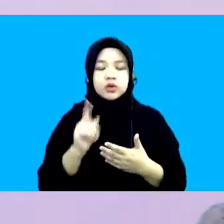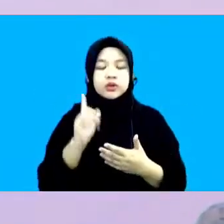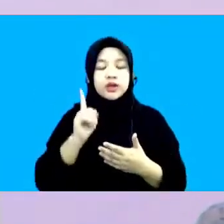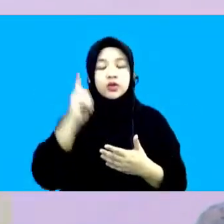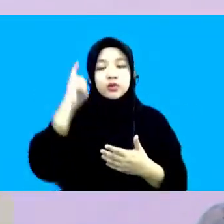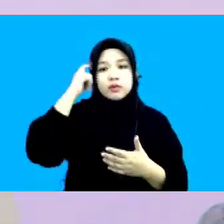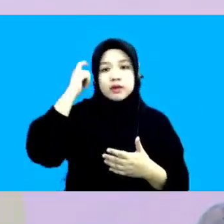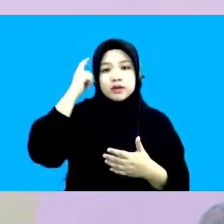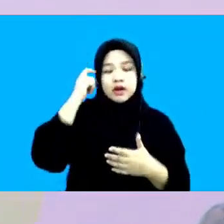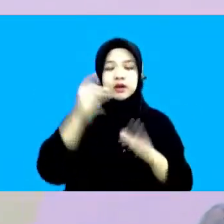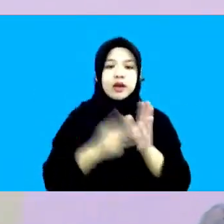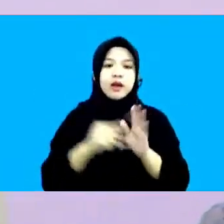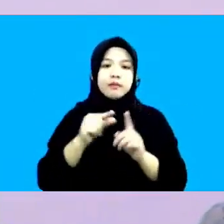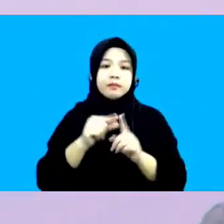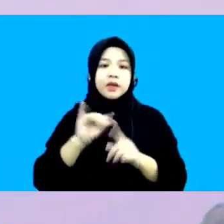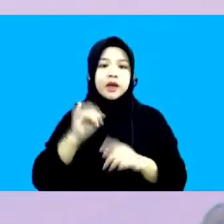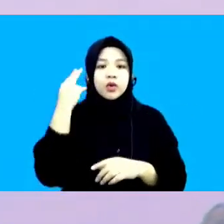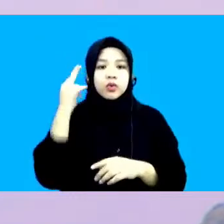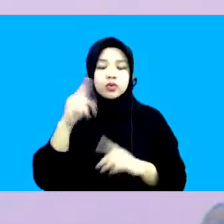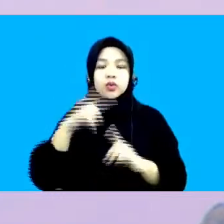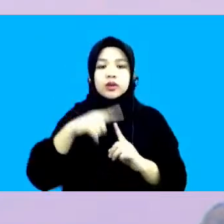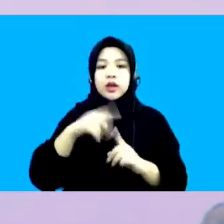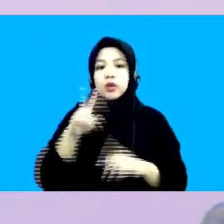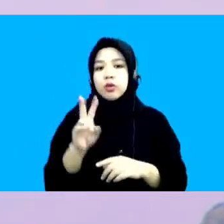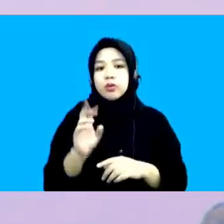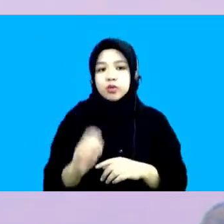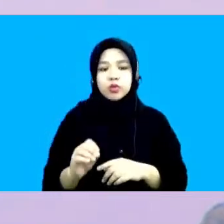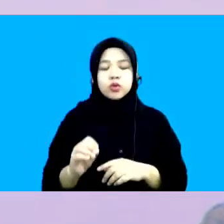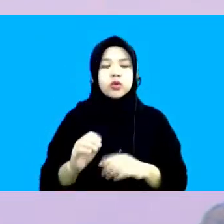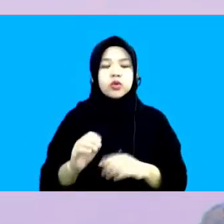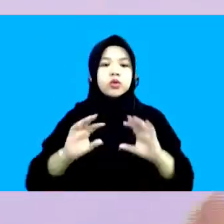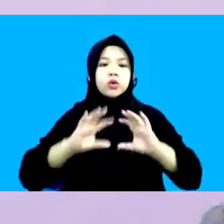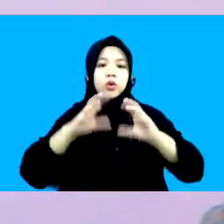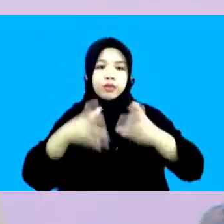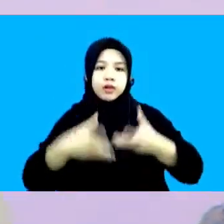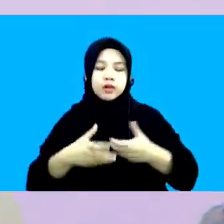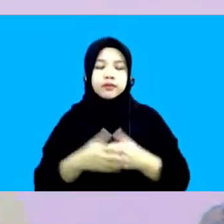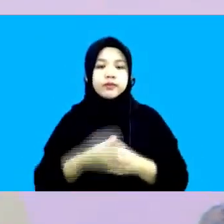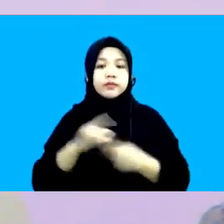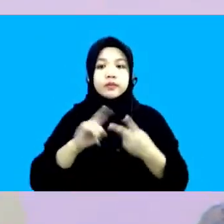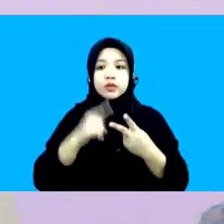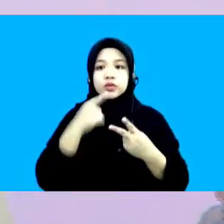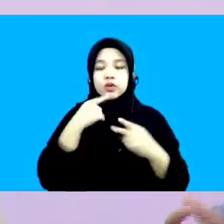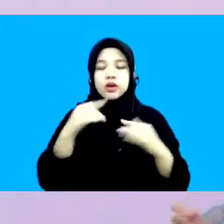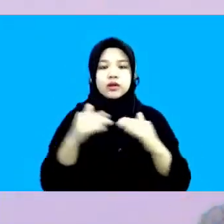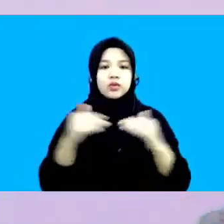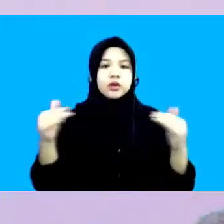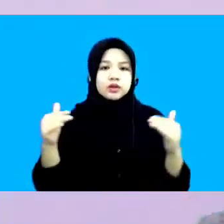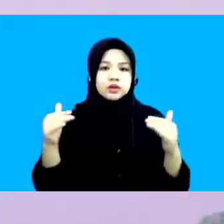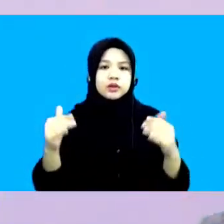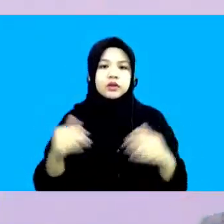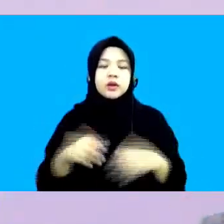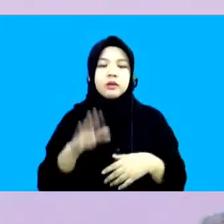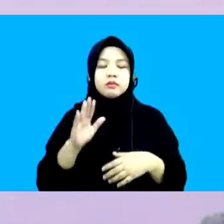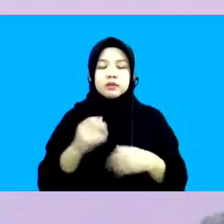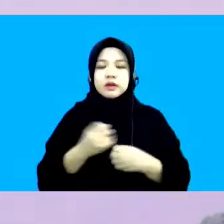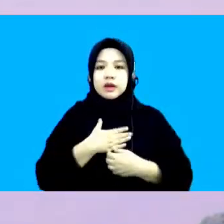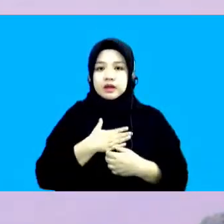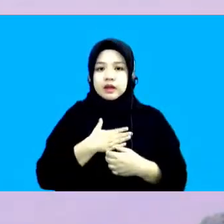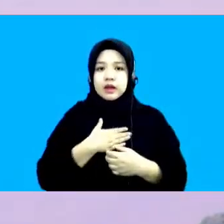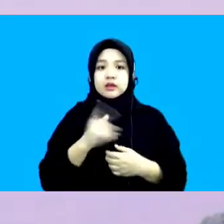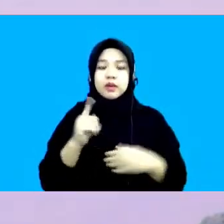water, sanitation, electricity, cooking fuel or cooking gas, as well as, I